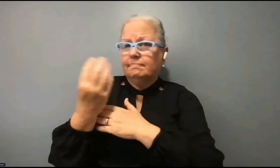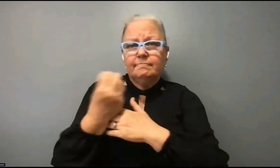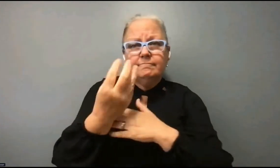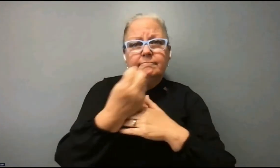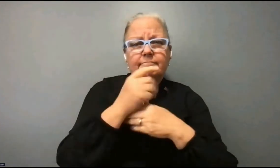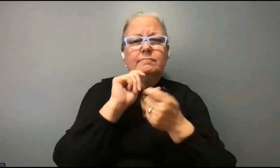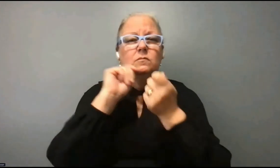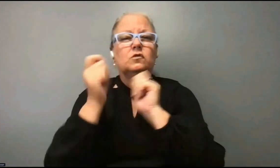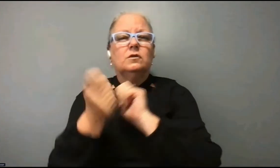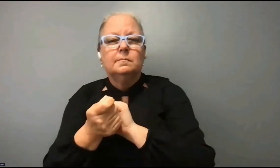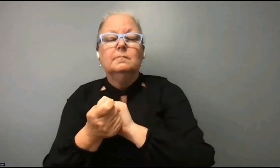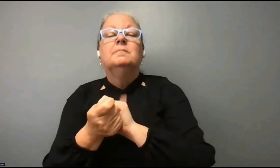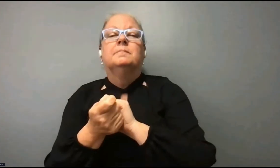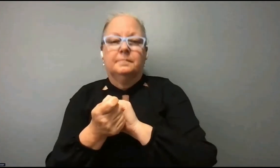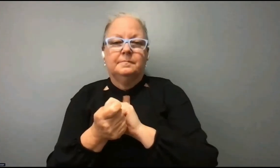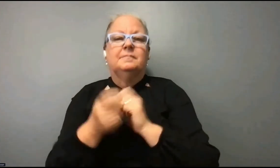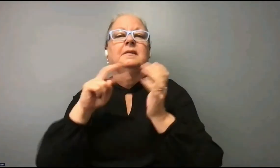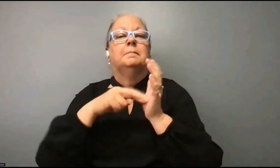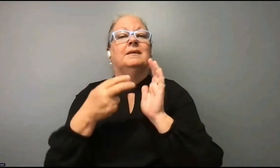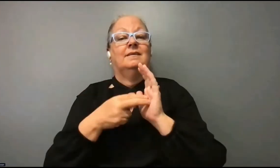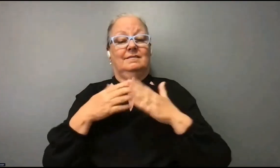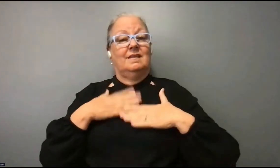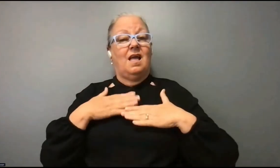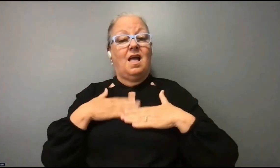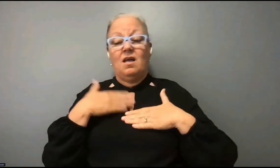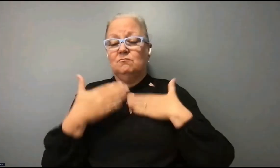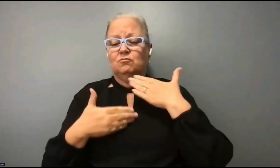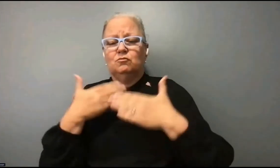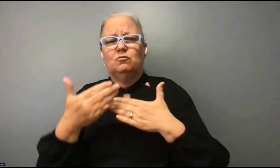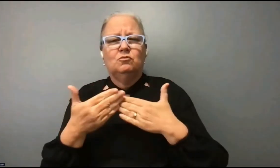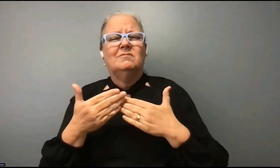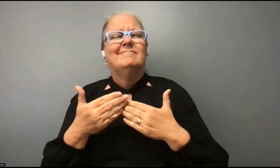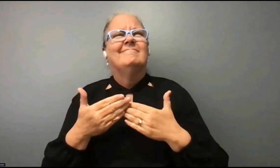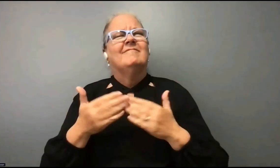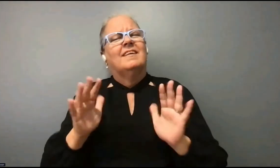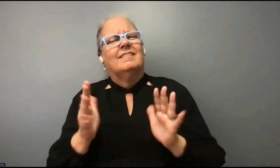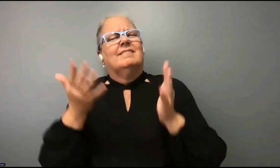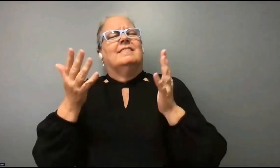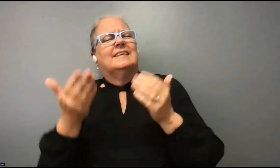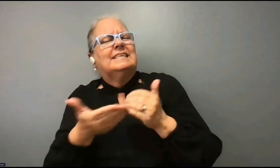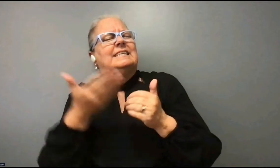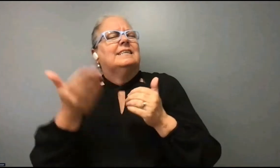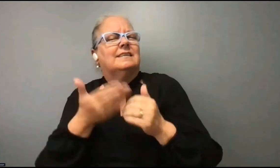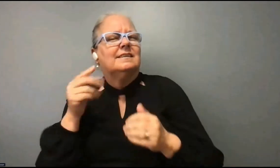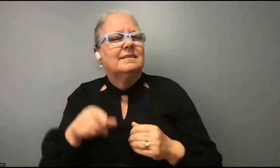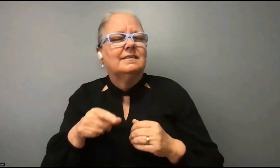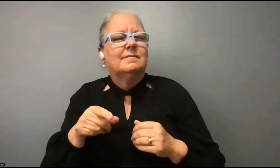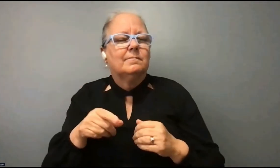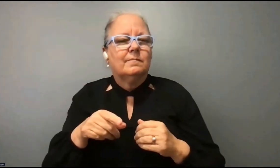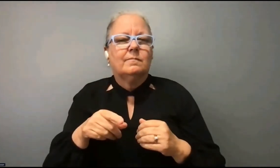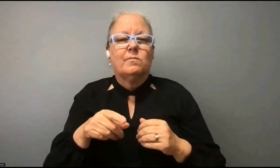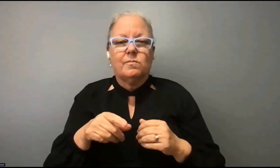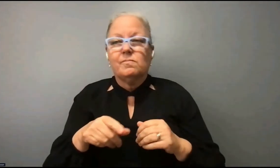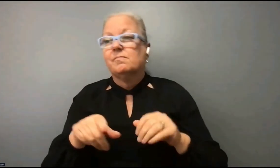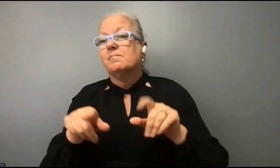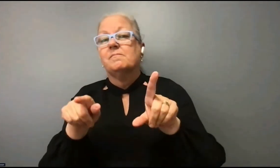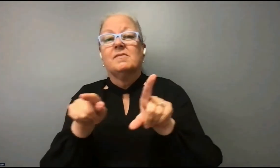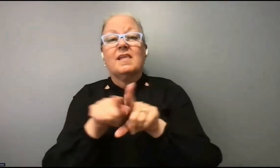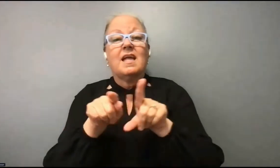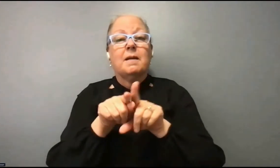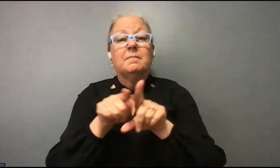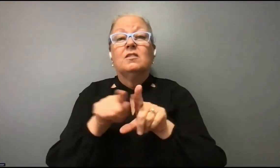process much easier. We were not able, as I said, we were not able to receive any feedback from children.